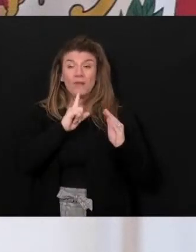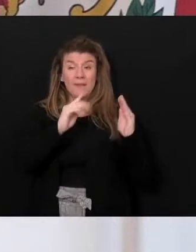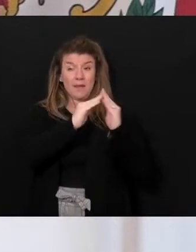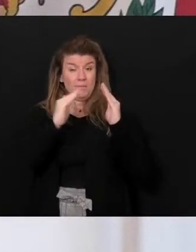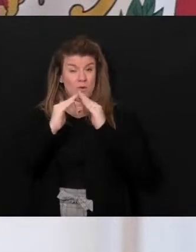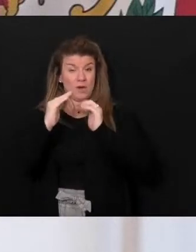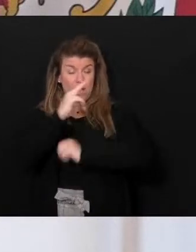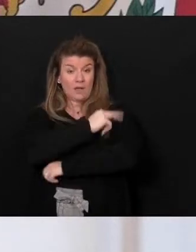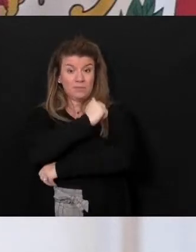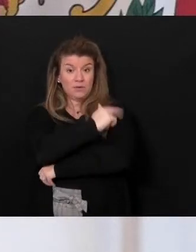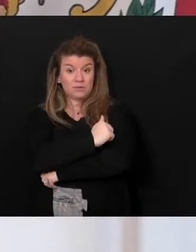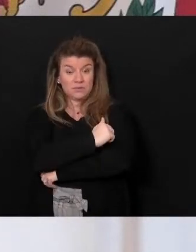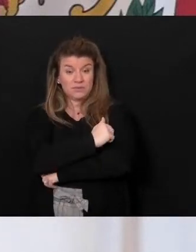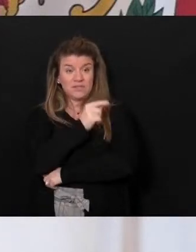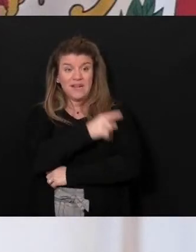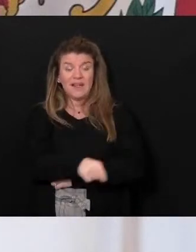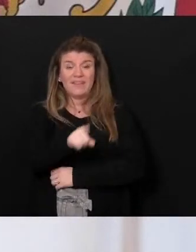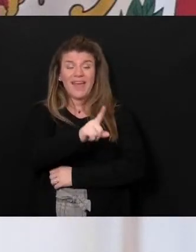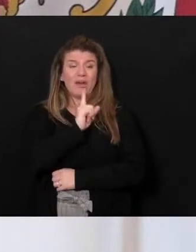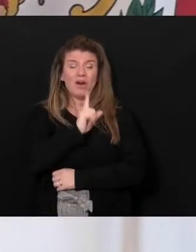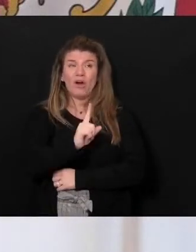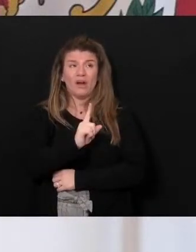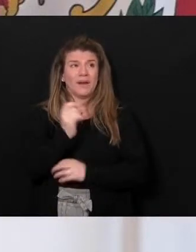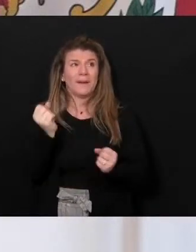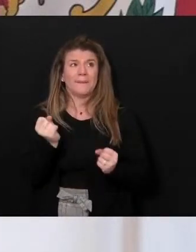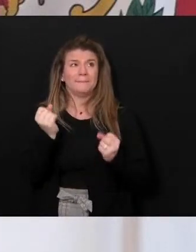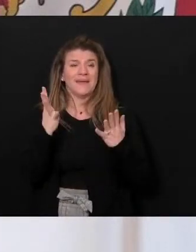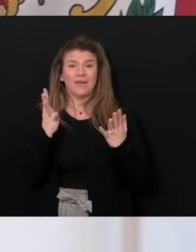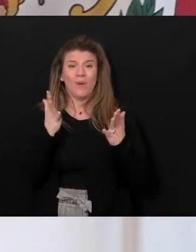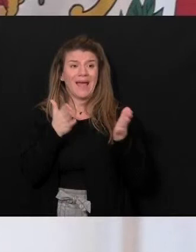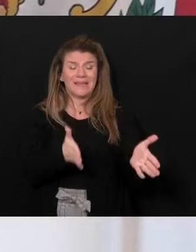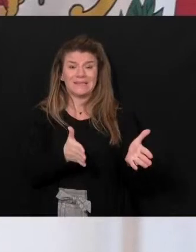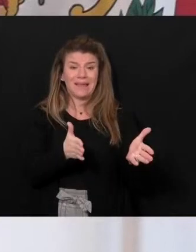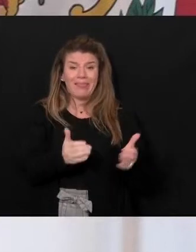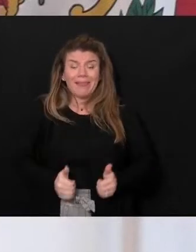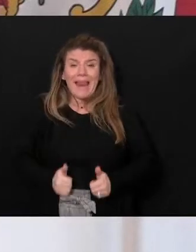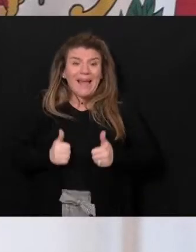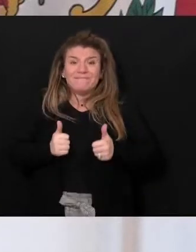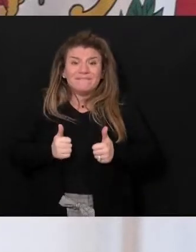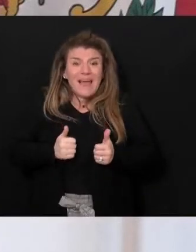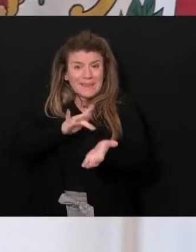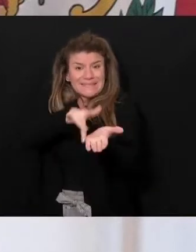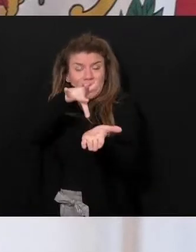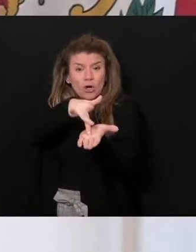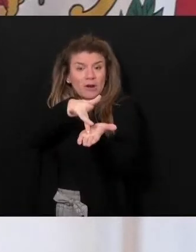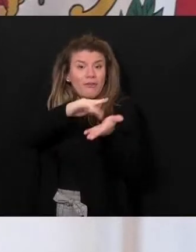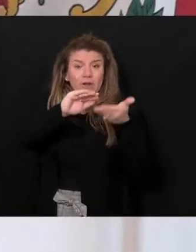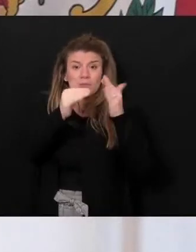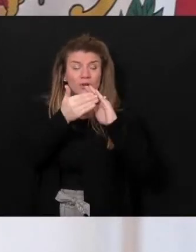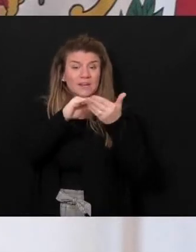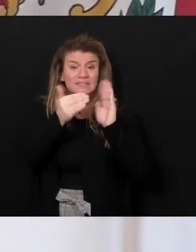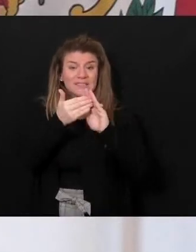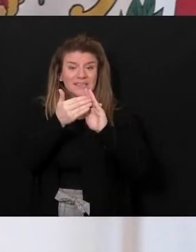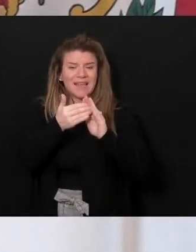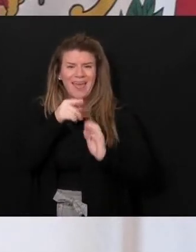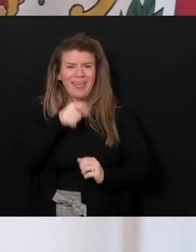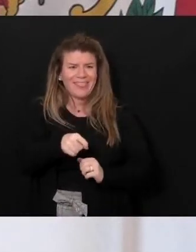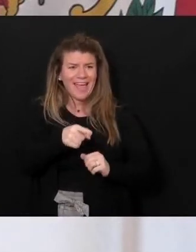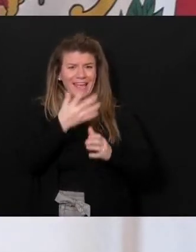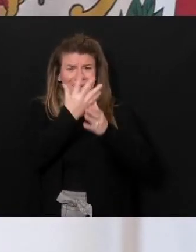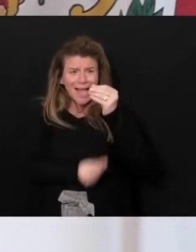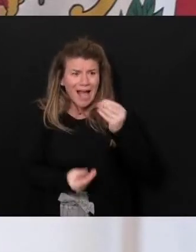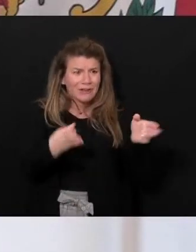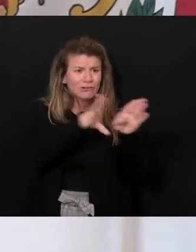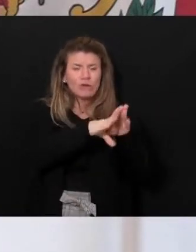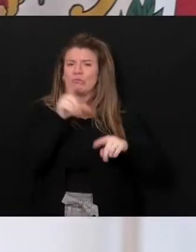hospitals are in many, many ways our lifeblood, the heart of our little communities, and we couldn't let them die, or we had